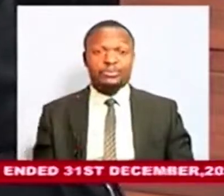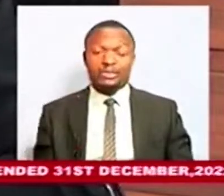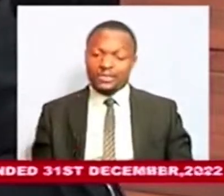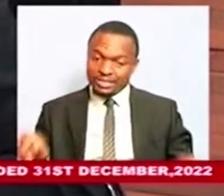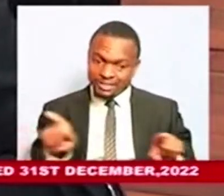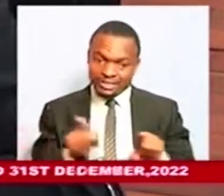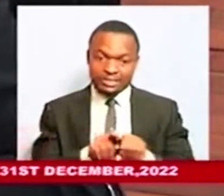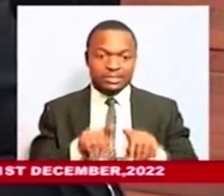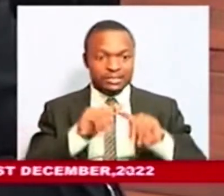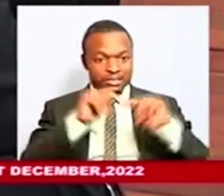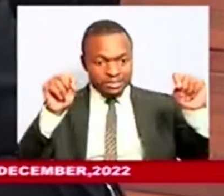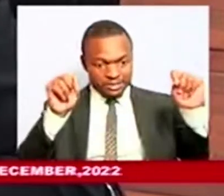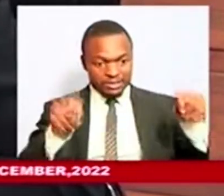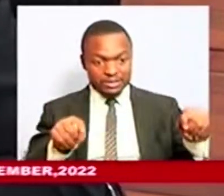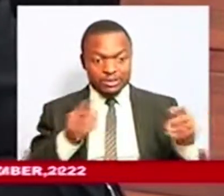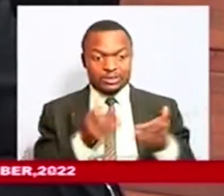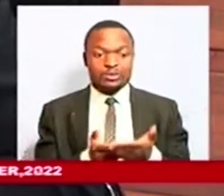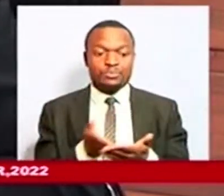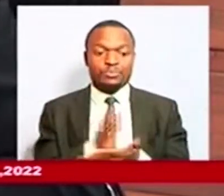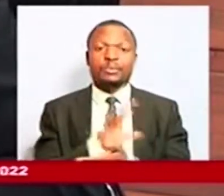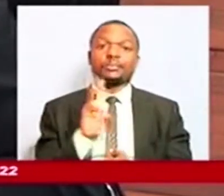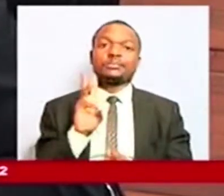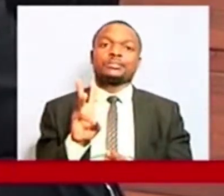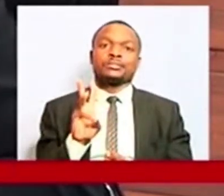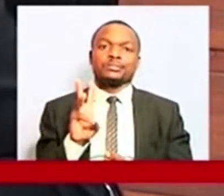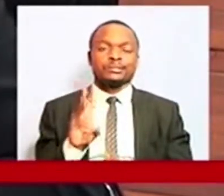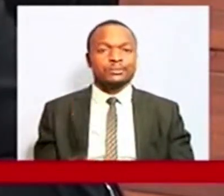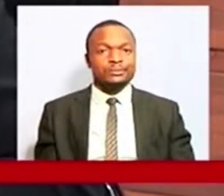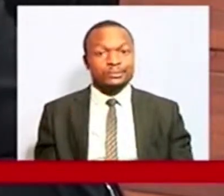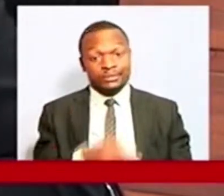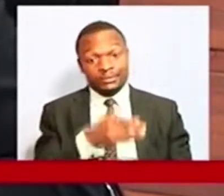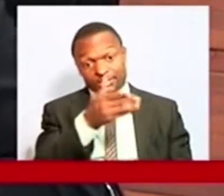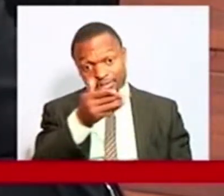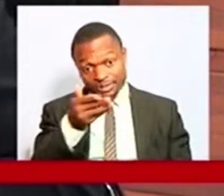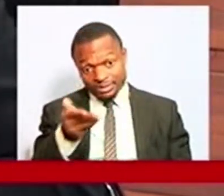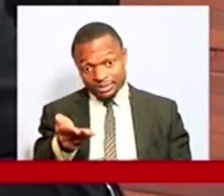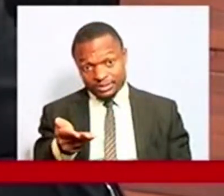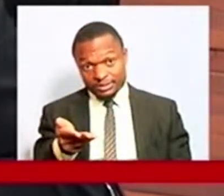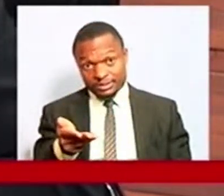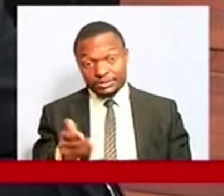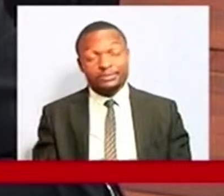same table, Chair, on page 6, there is a